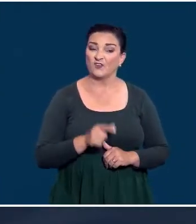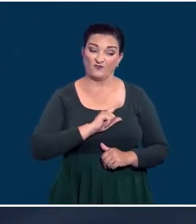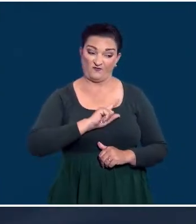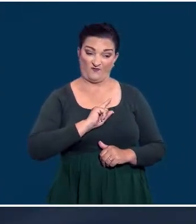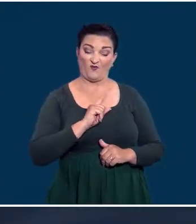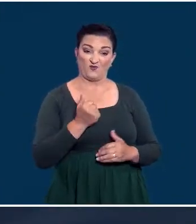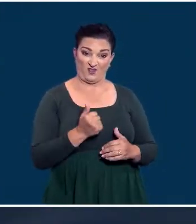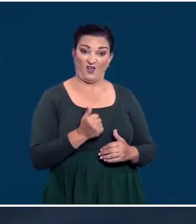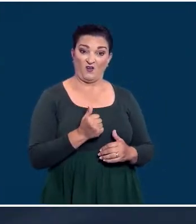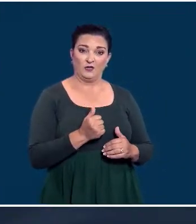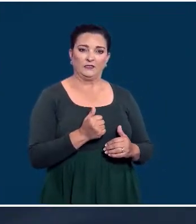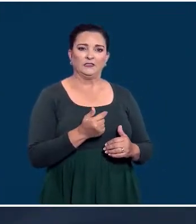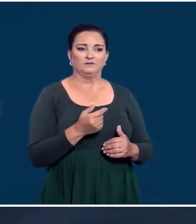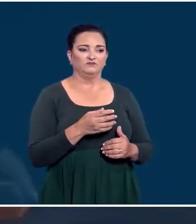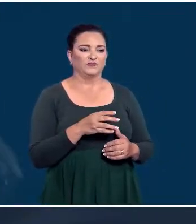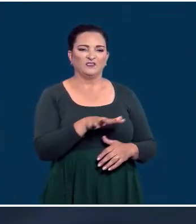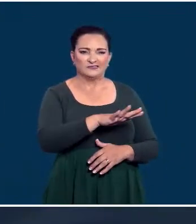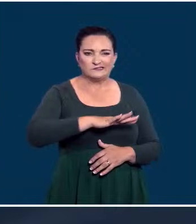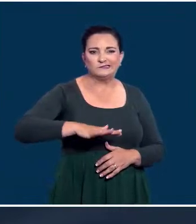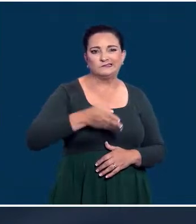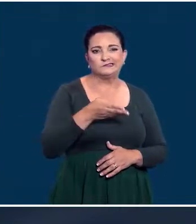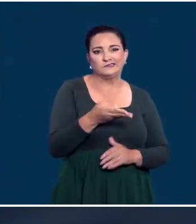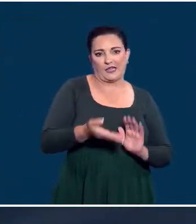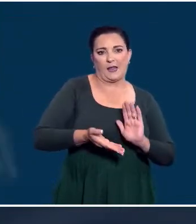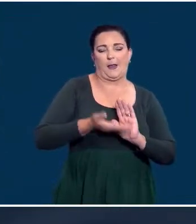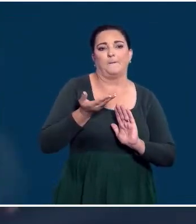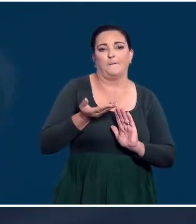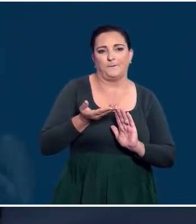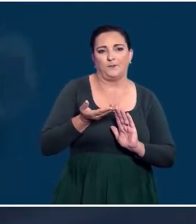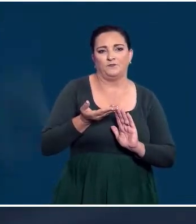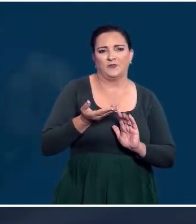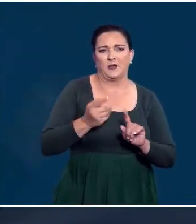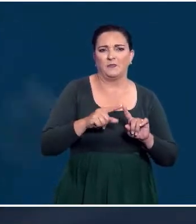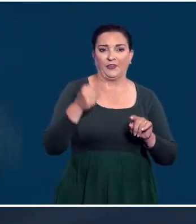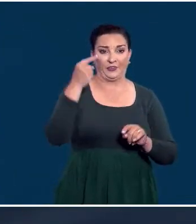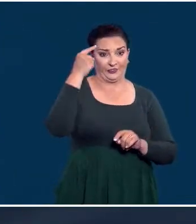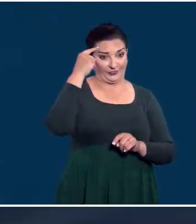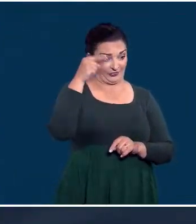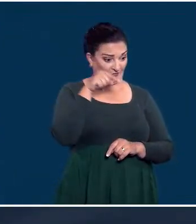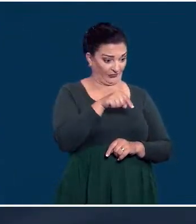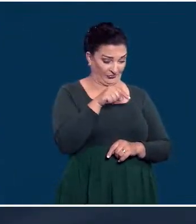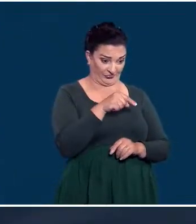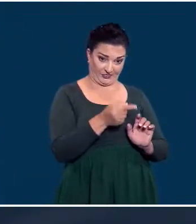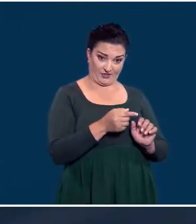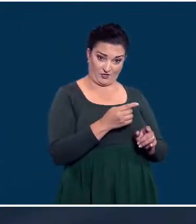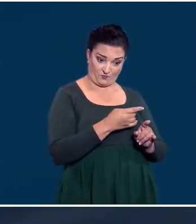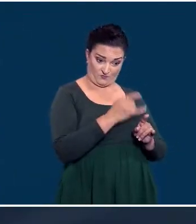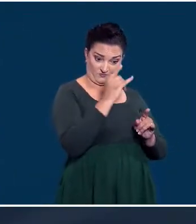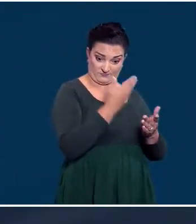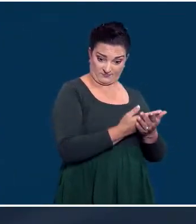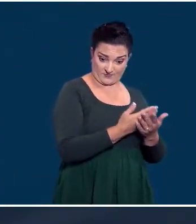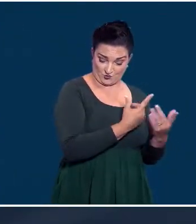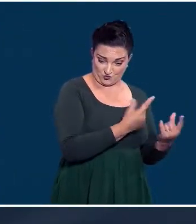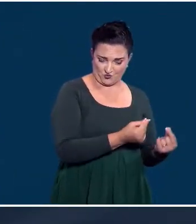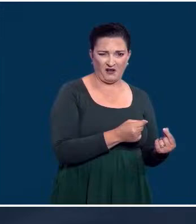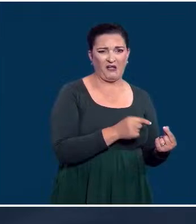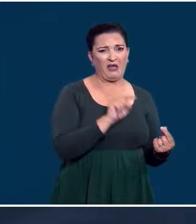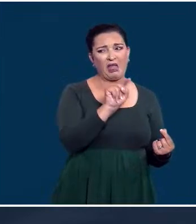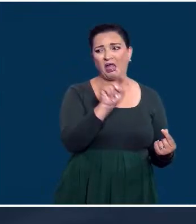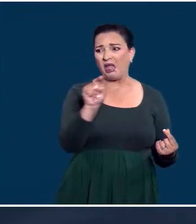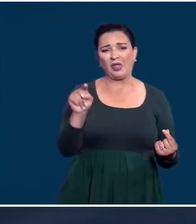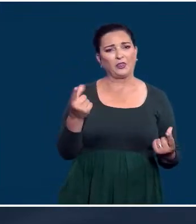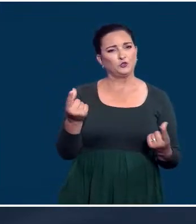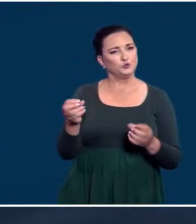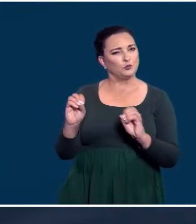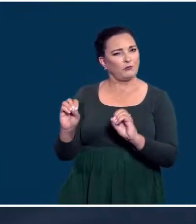your memory, at some point I'd warned, don't think you can do this and assume that the others would not do it. And